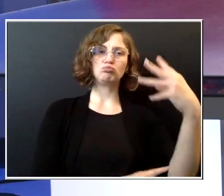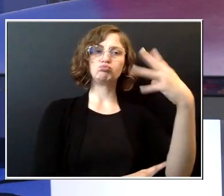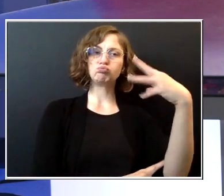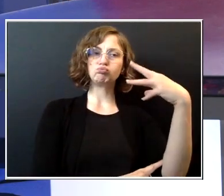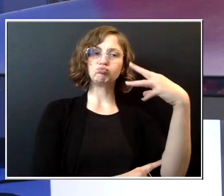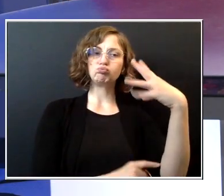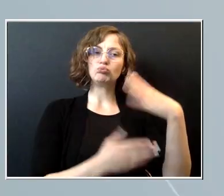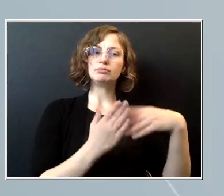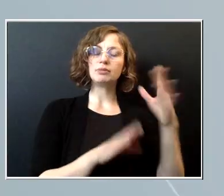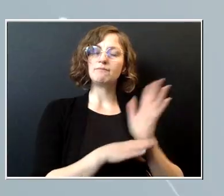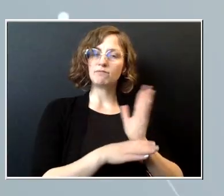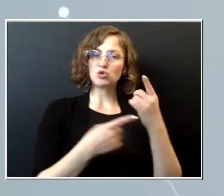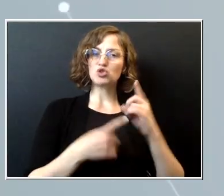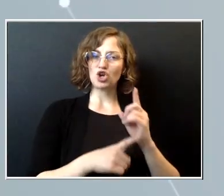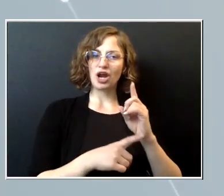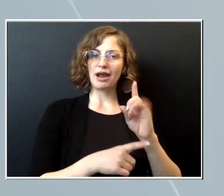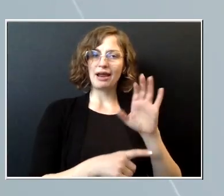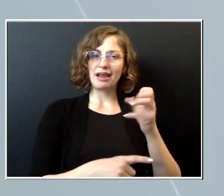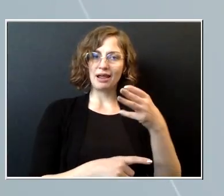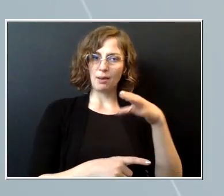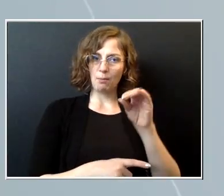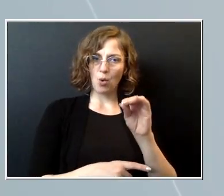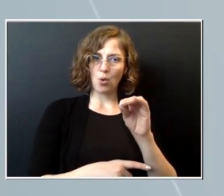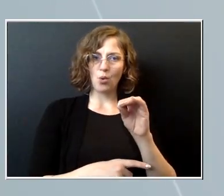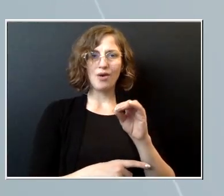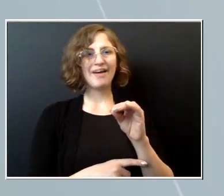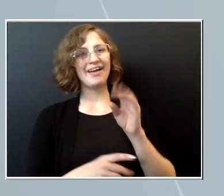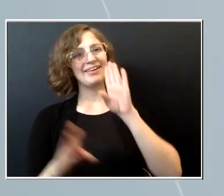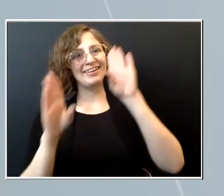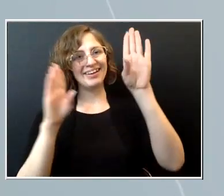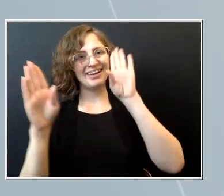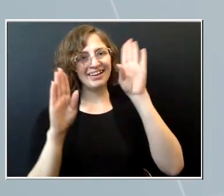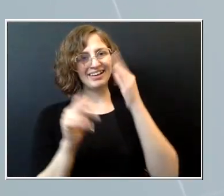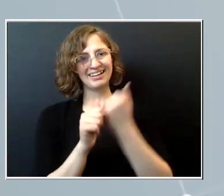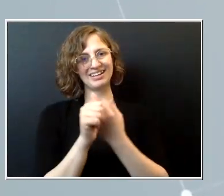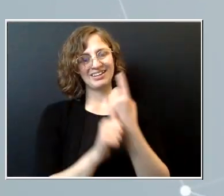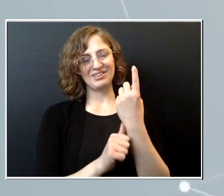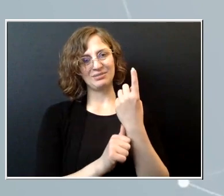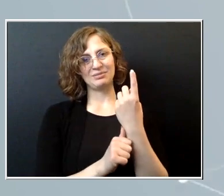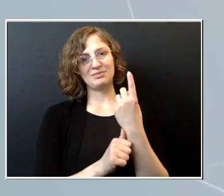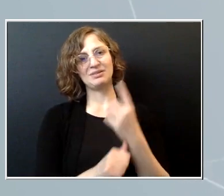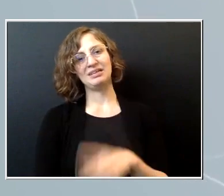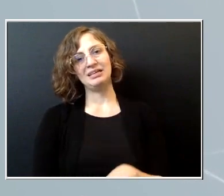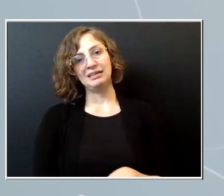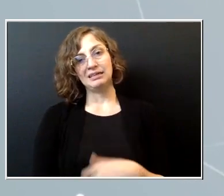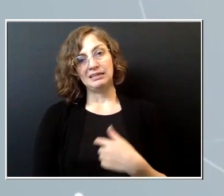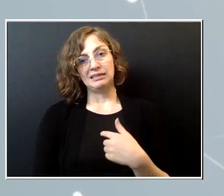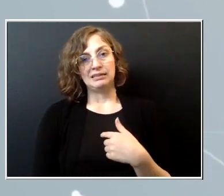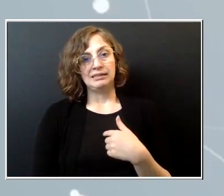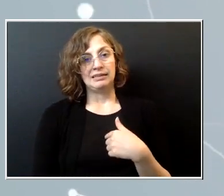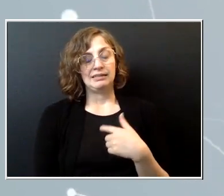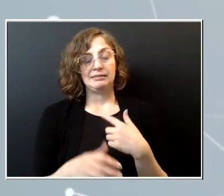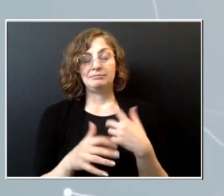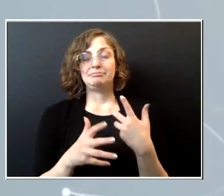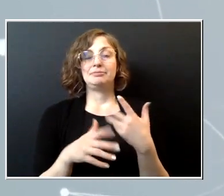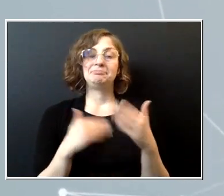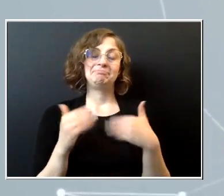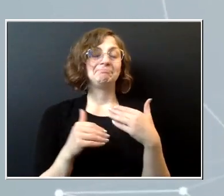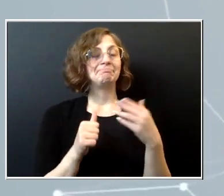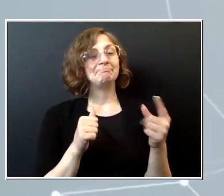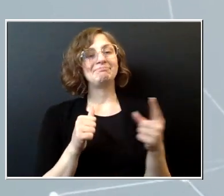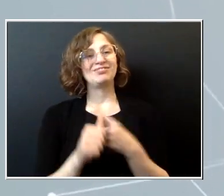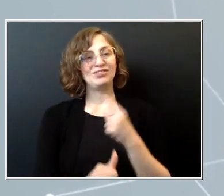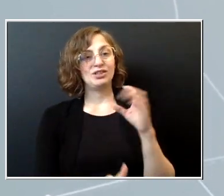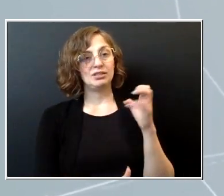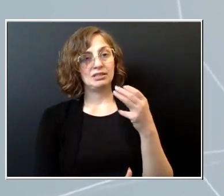Let's watch one of those. Hey everybody, I'm doing my first chemo session. We're actually